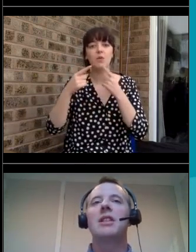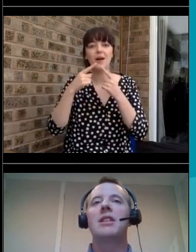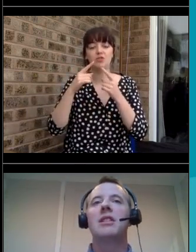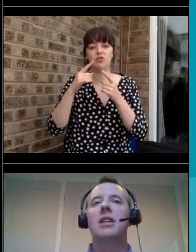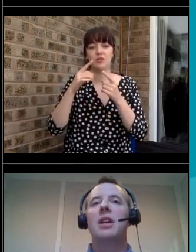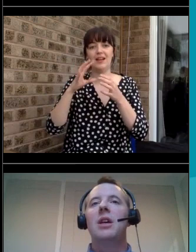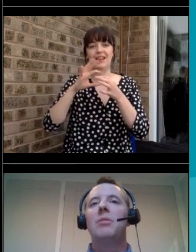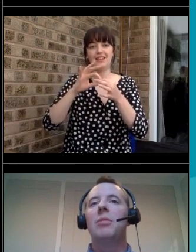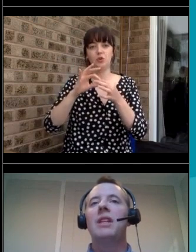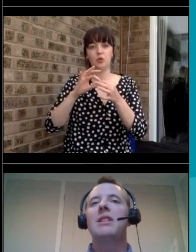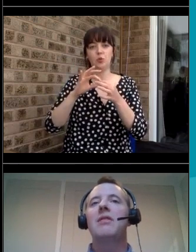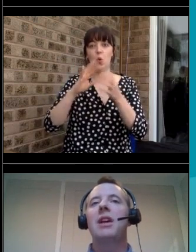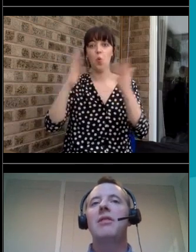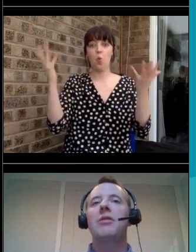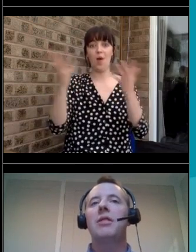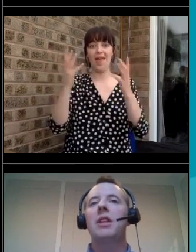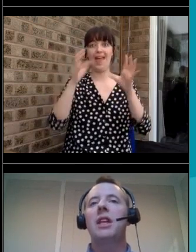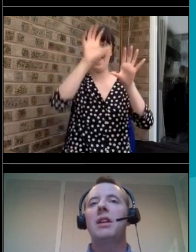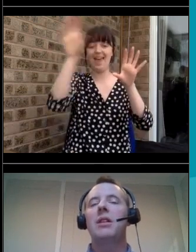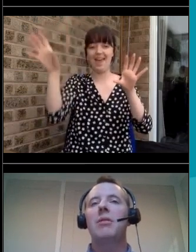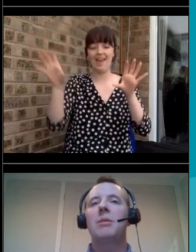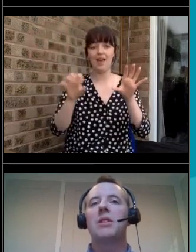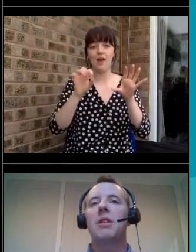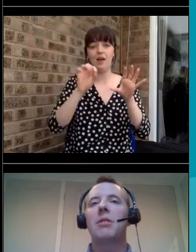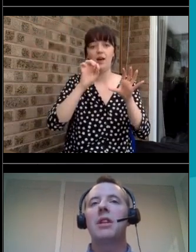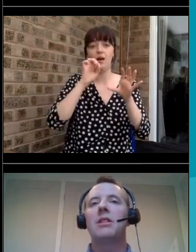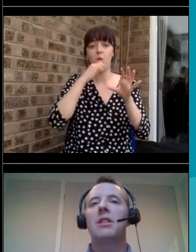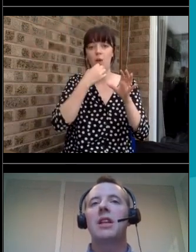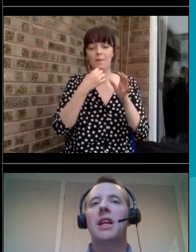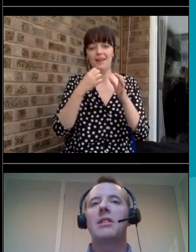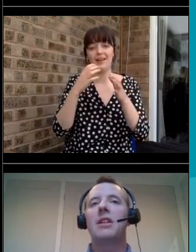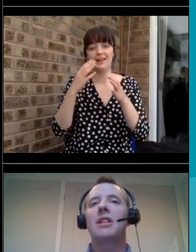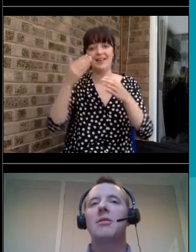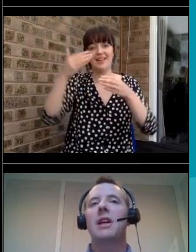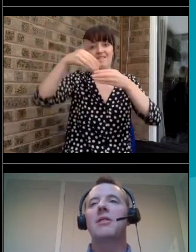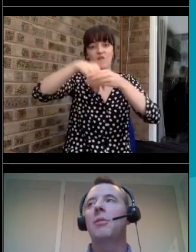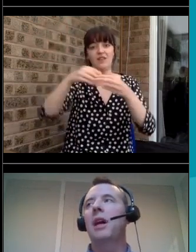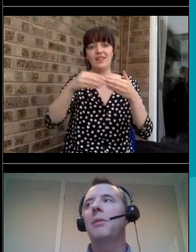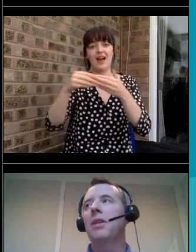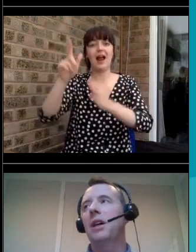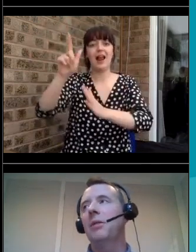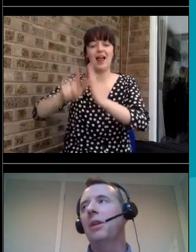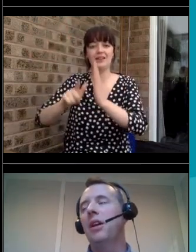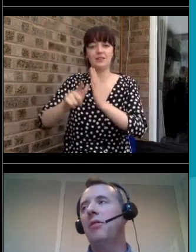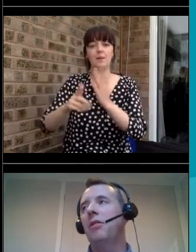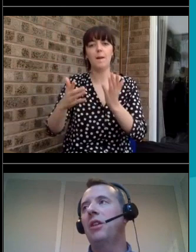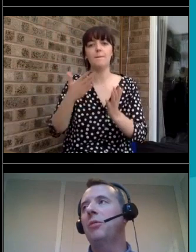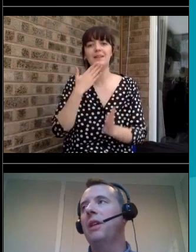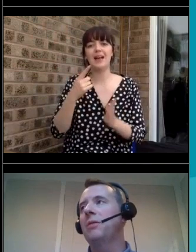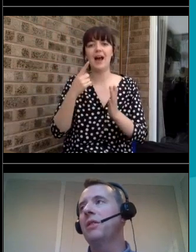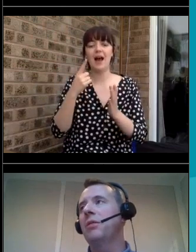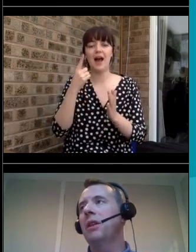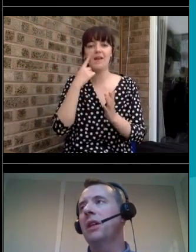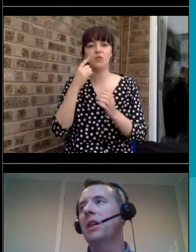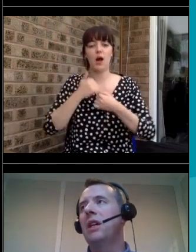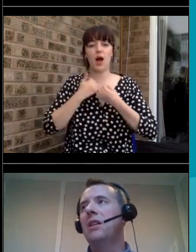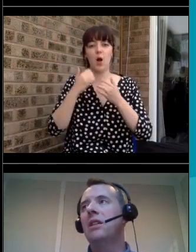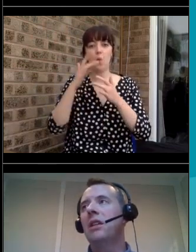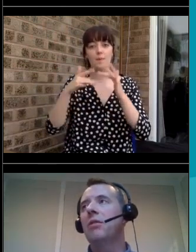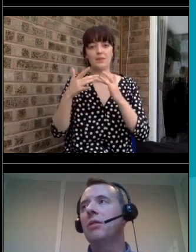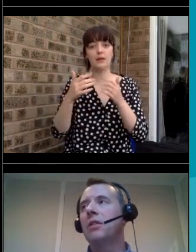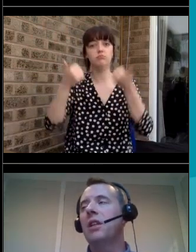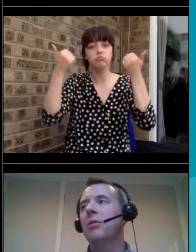scheme progresses. But please have a look on the website where there's an excellent interactive map, and hopefully you'll be able